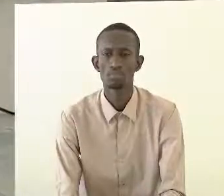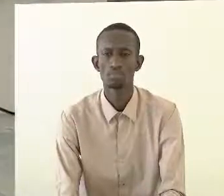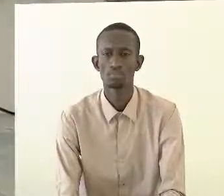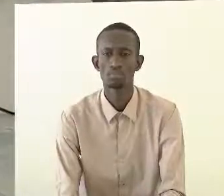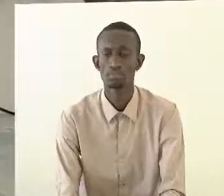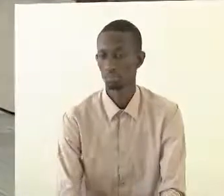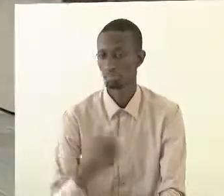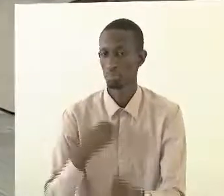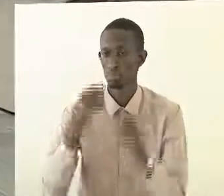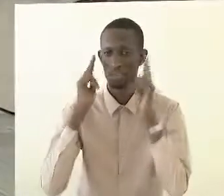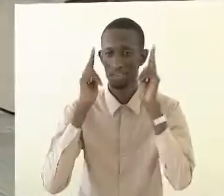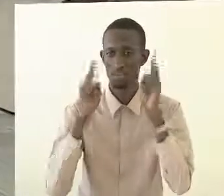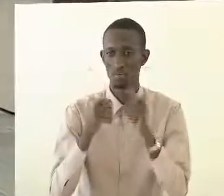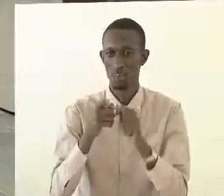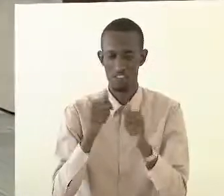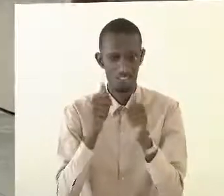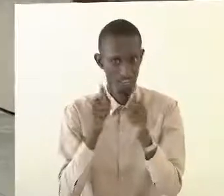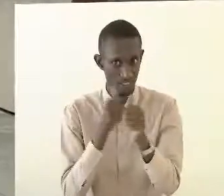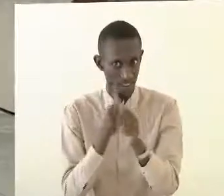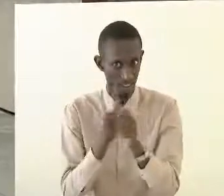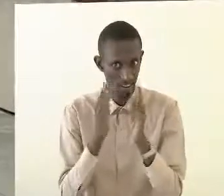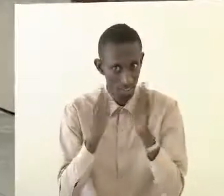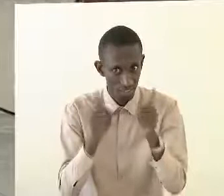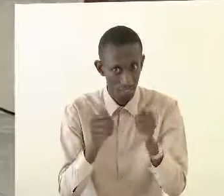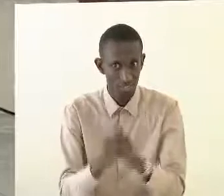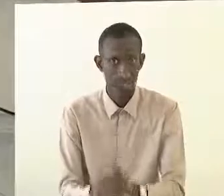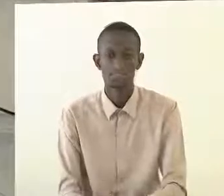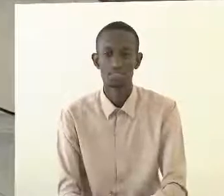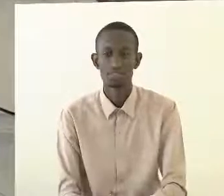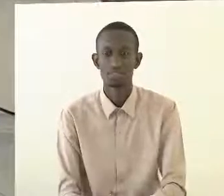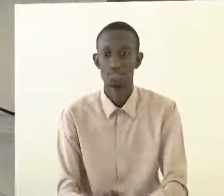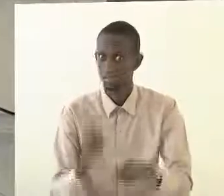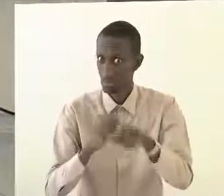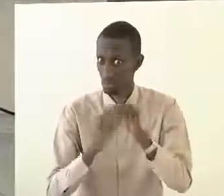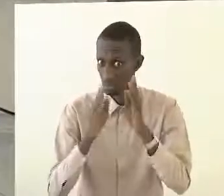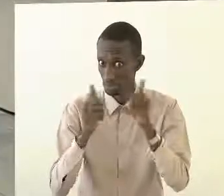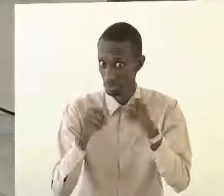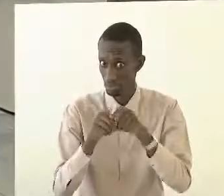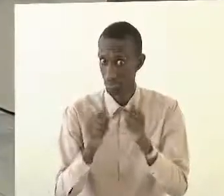I hope you are following, and at the same time,